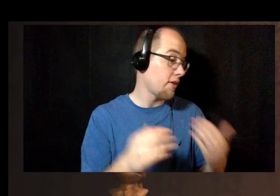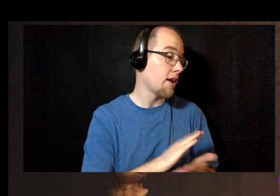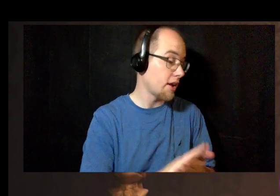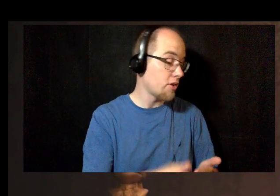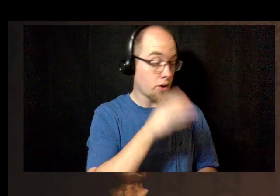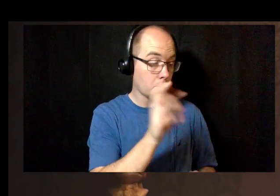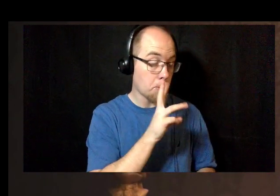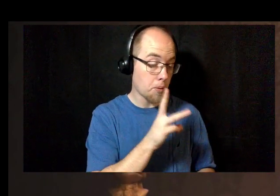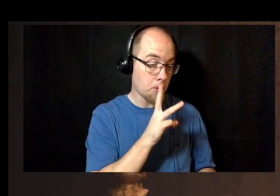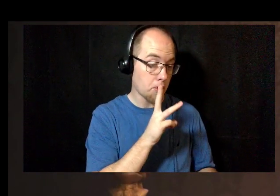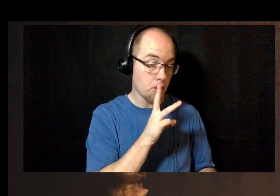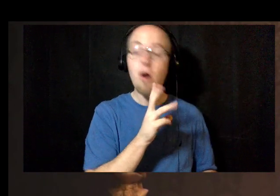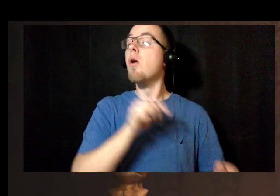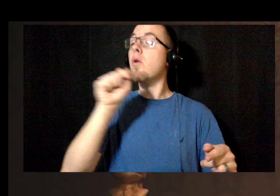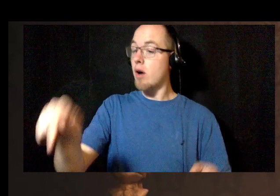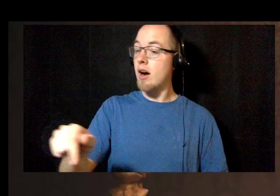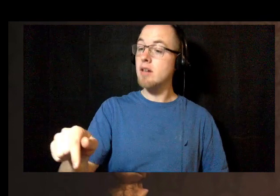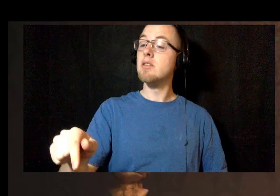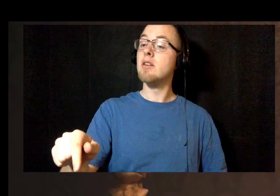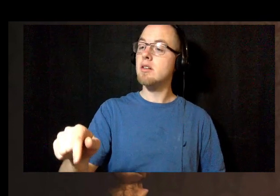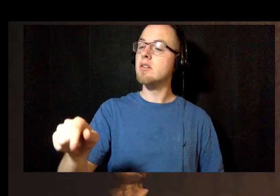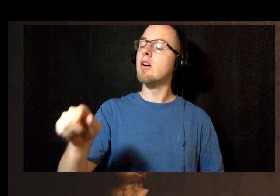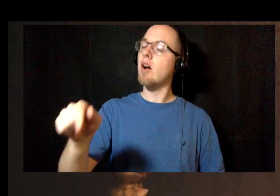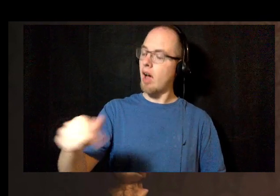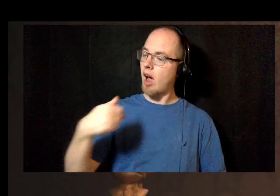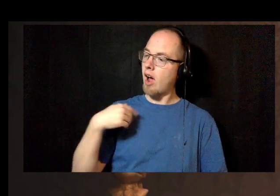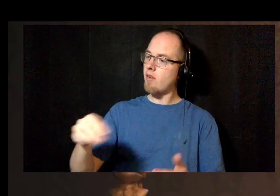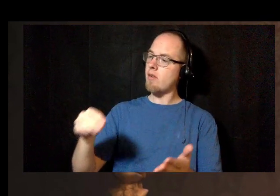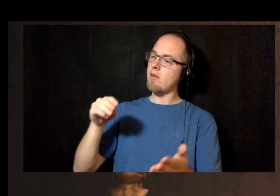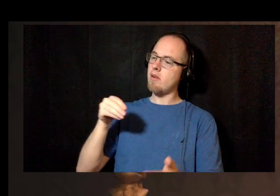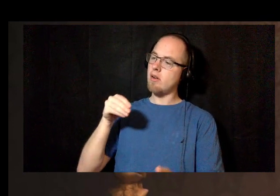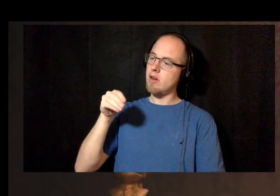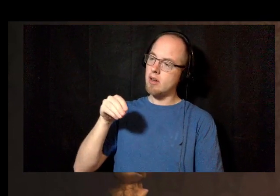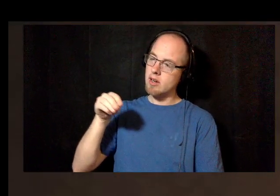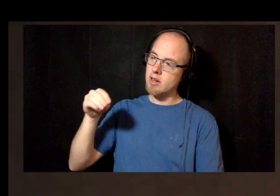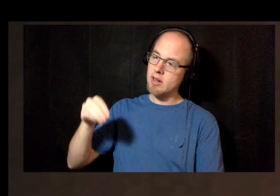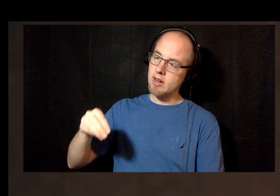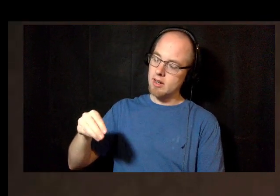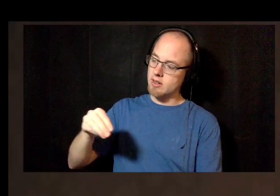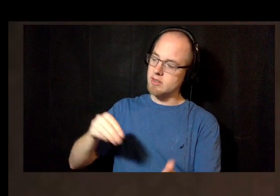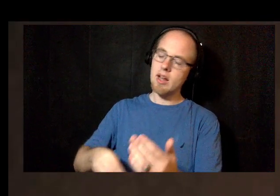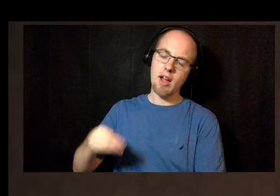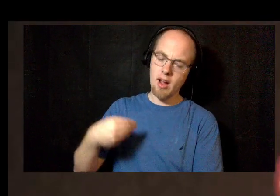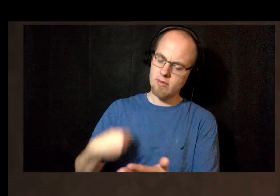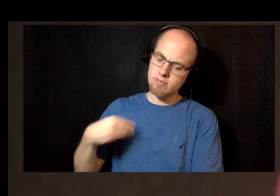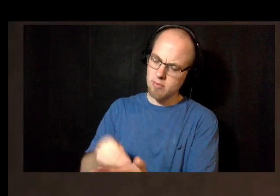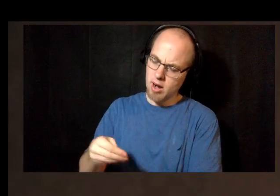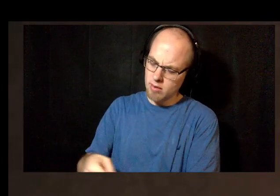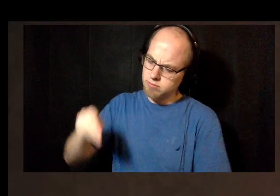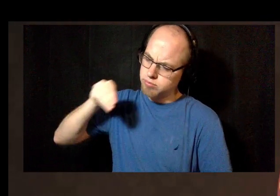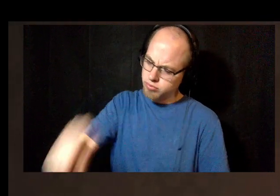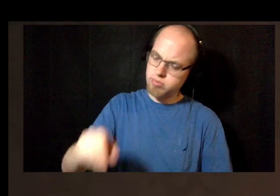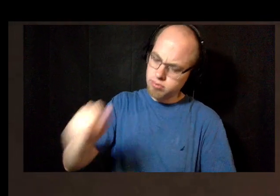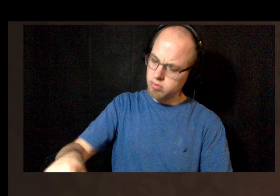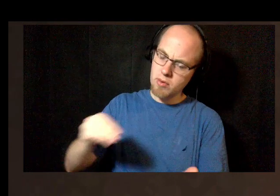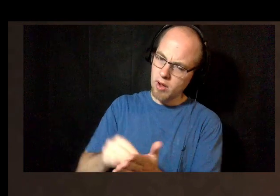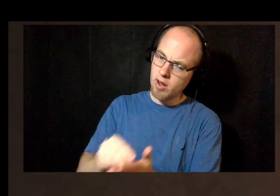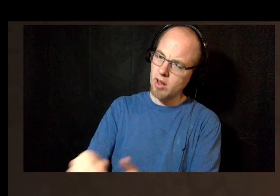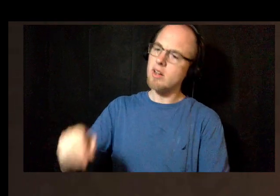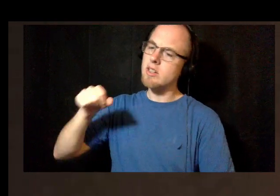Oh, here's a large group of us that get paid millions of dollars to knee each other in the face. So,